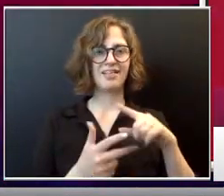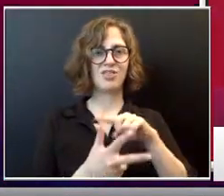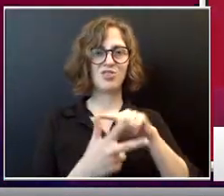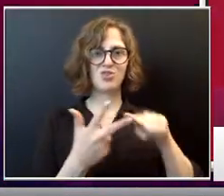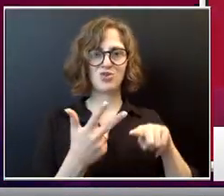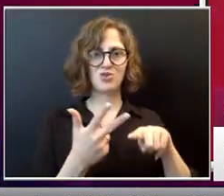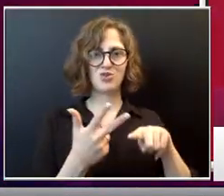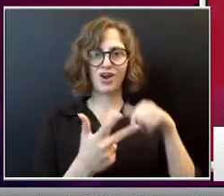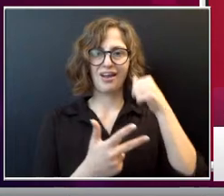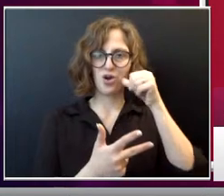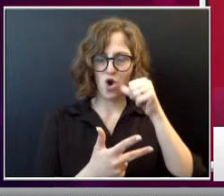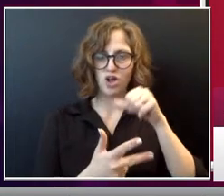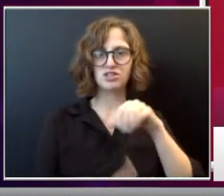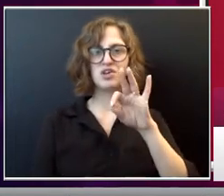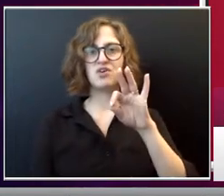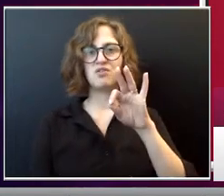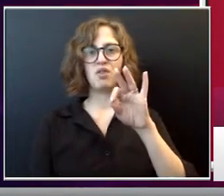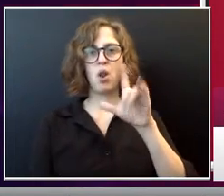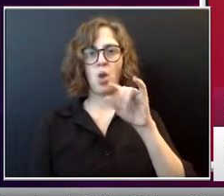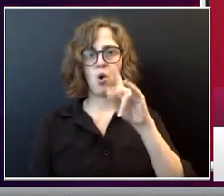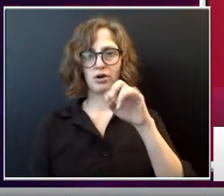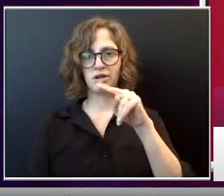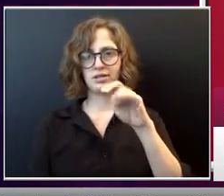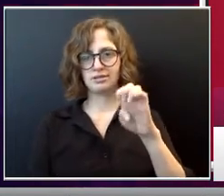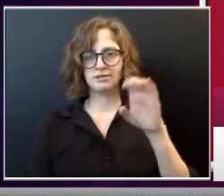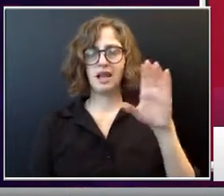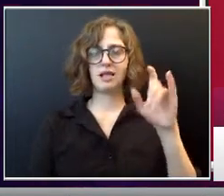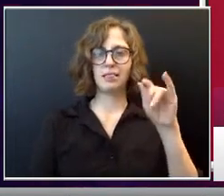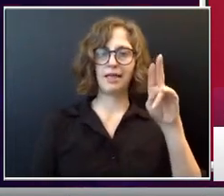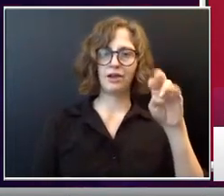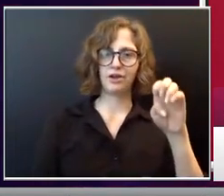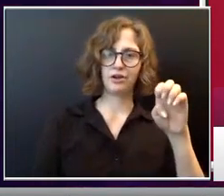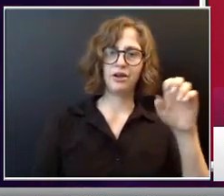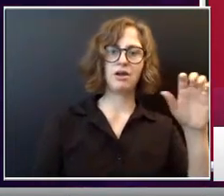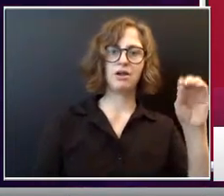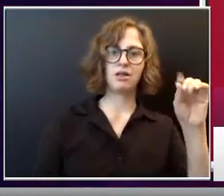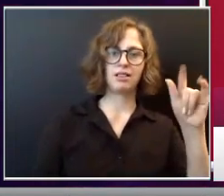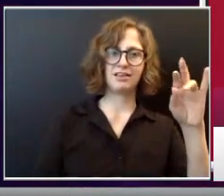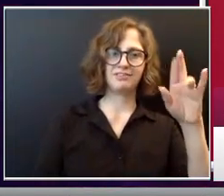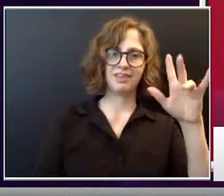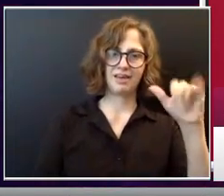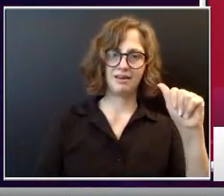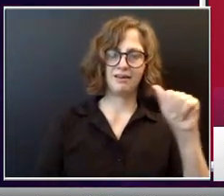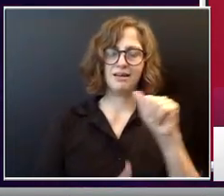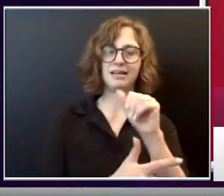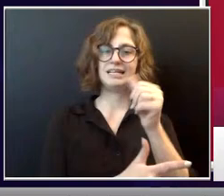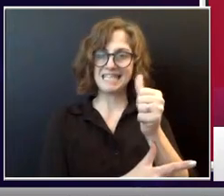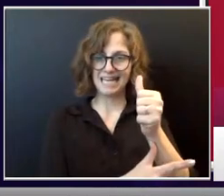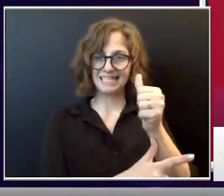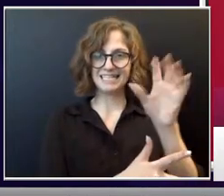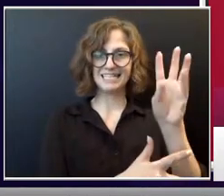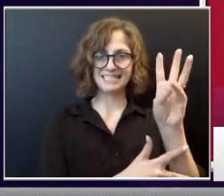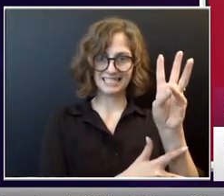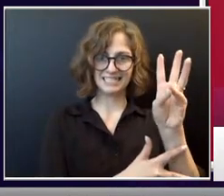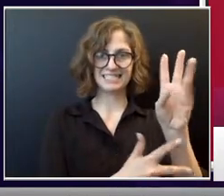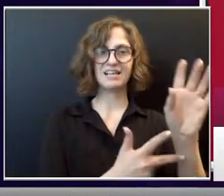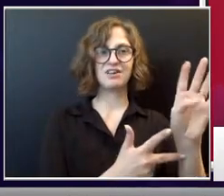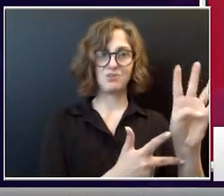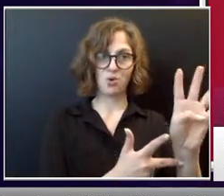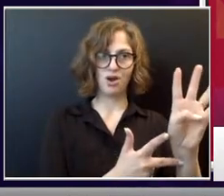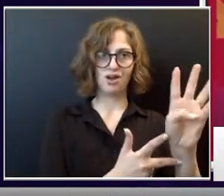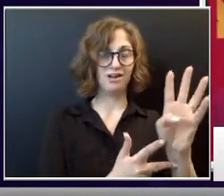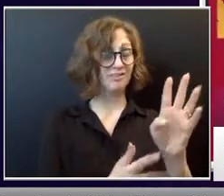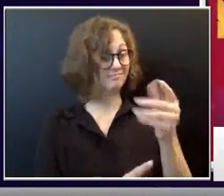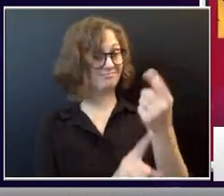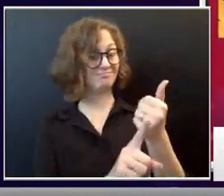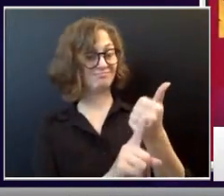Olivia, 10, 6, and 4 years old. What's it like being the only guy at home? It's a little different. It's taking a little getting used